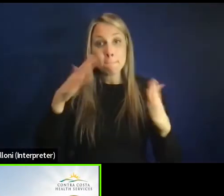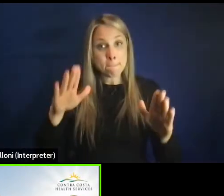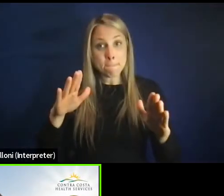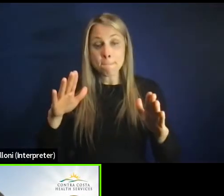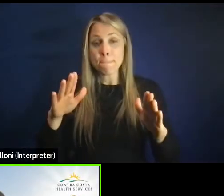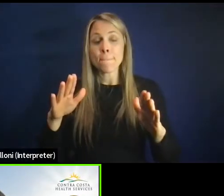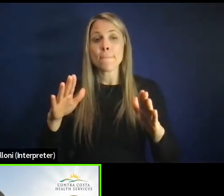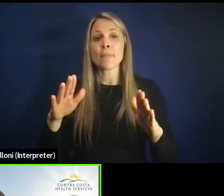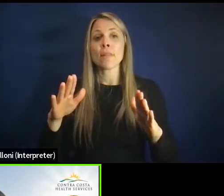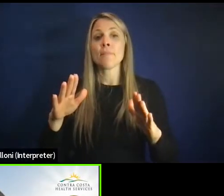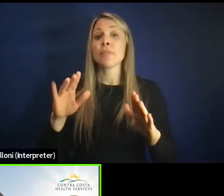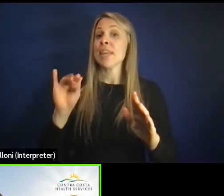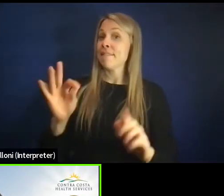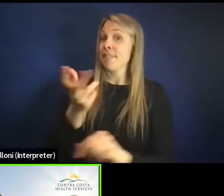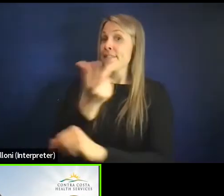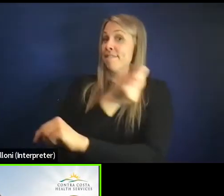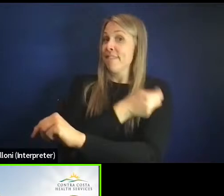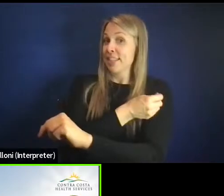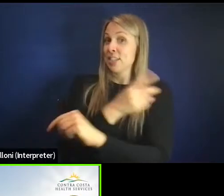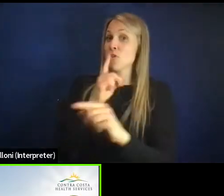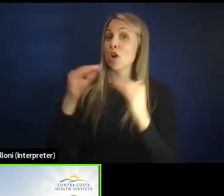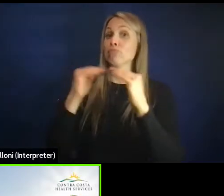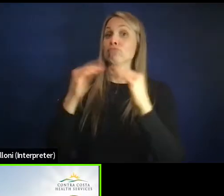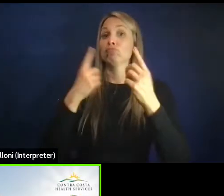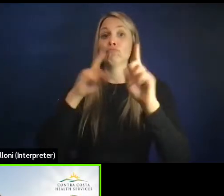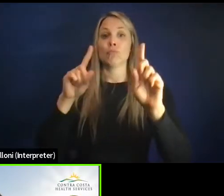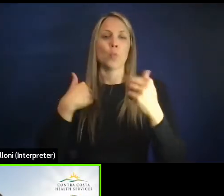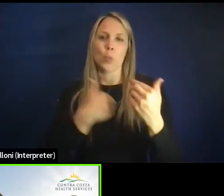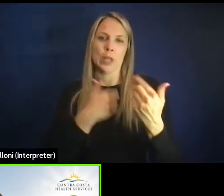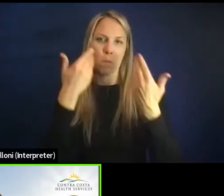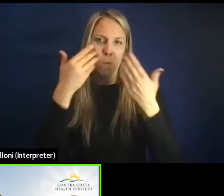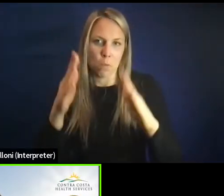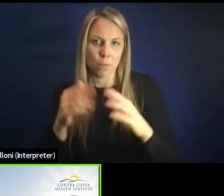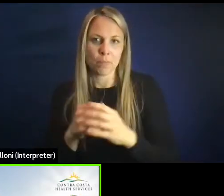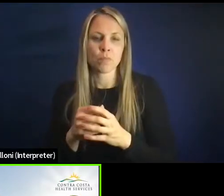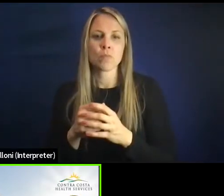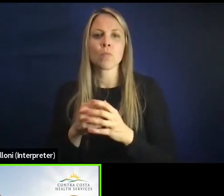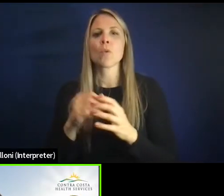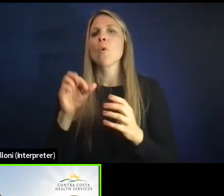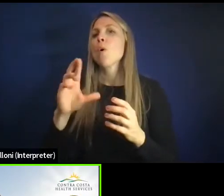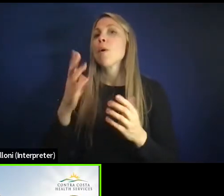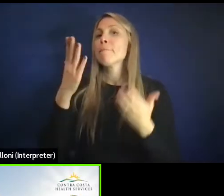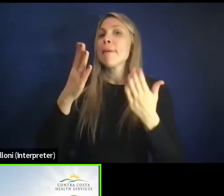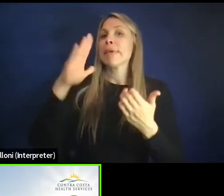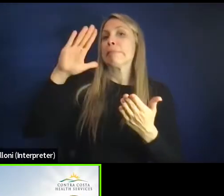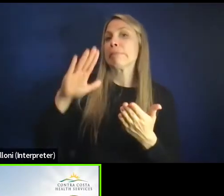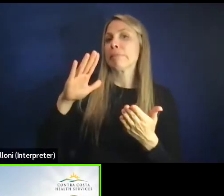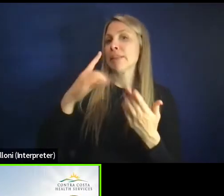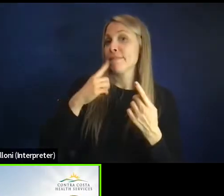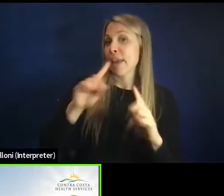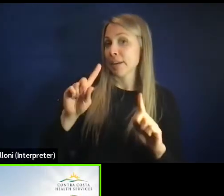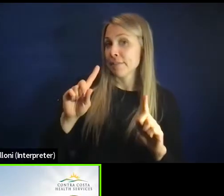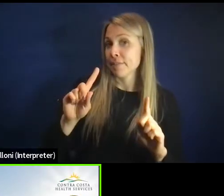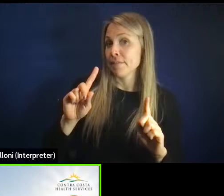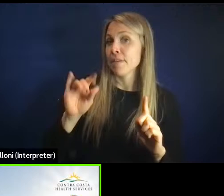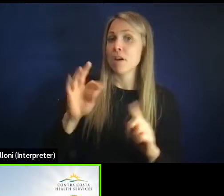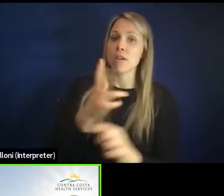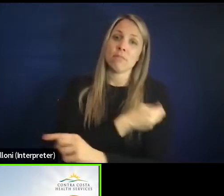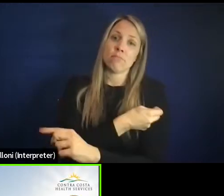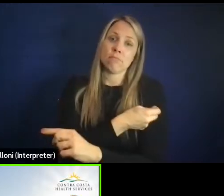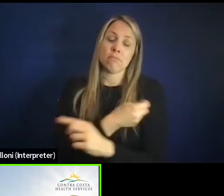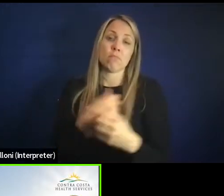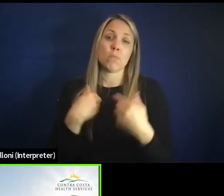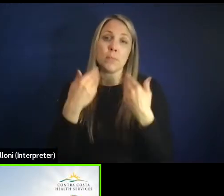is, will the vaccines work just as well, or will there be some reduced effectiveness of this